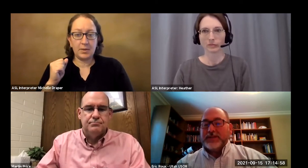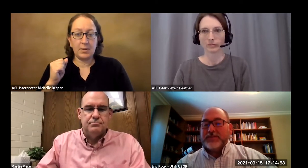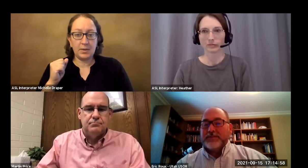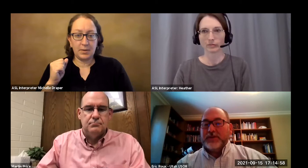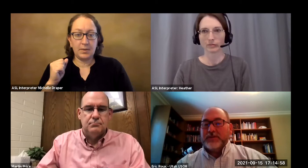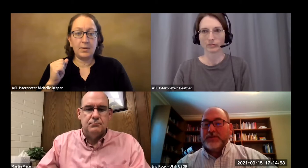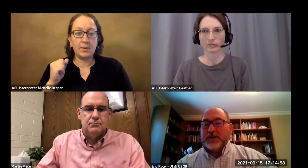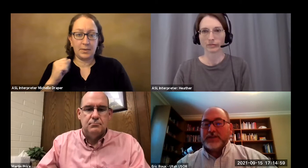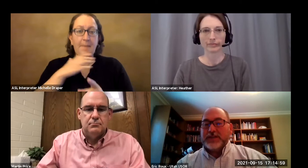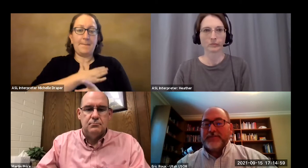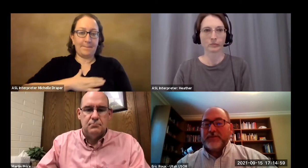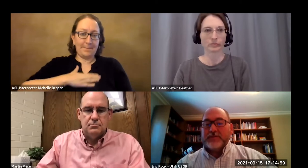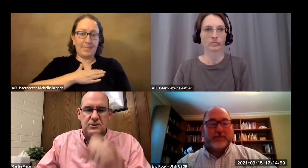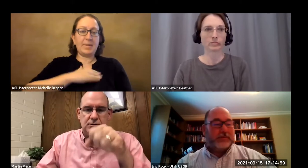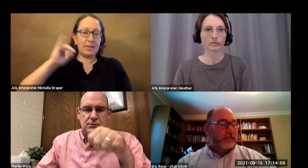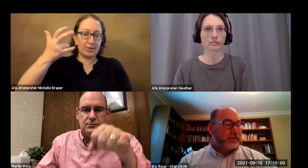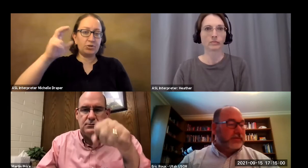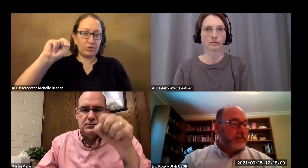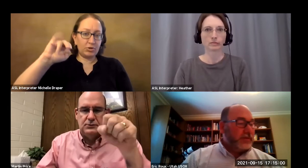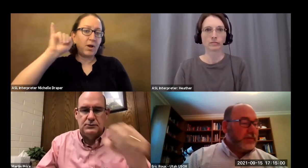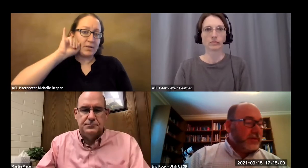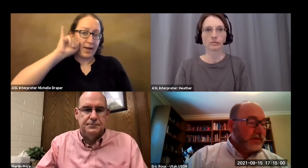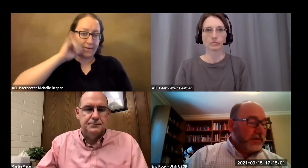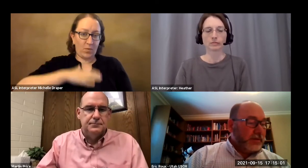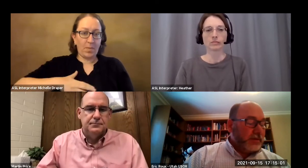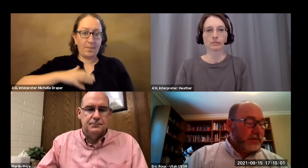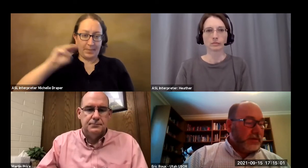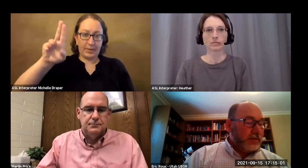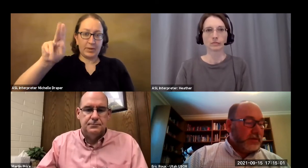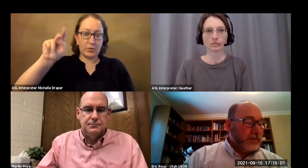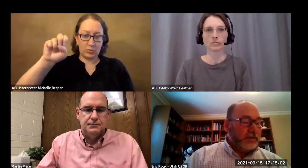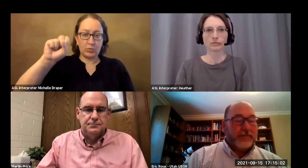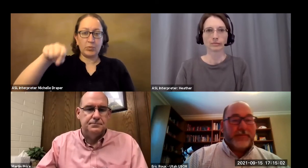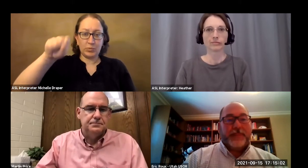Yes, please mute John's iPhone.